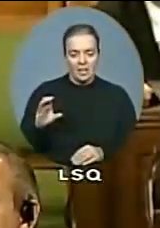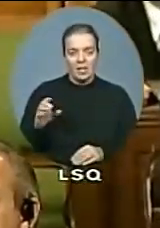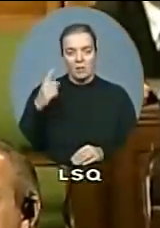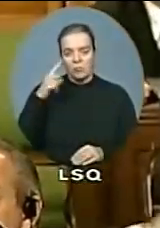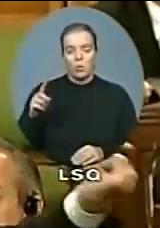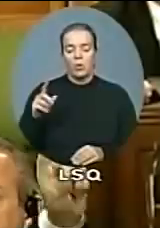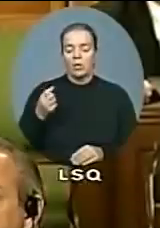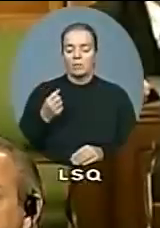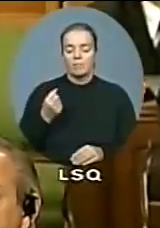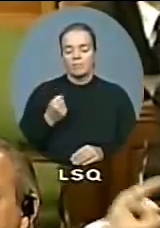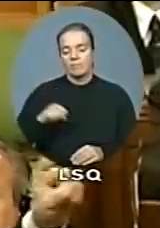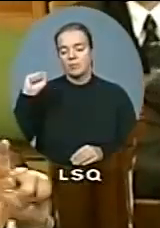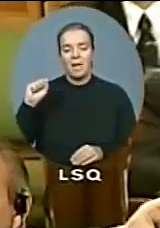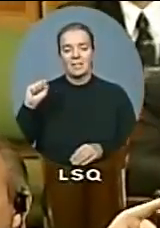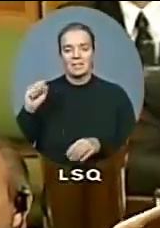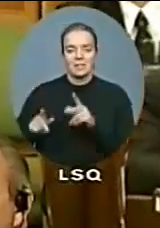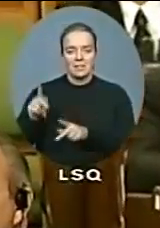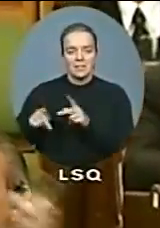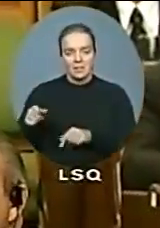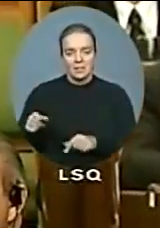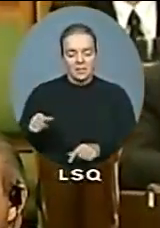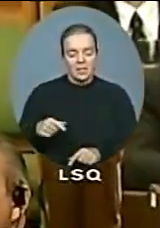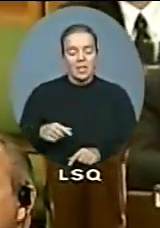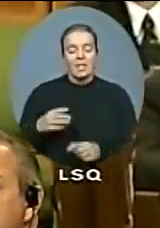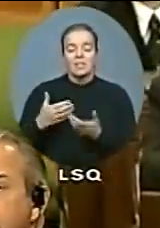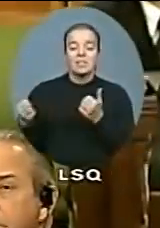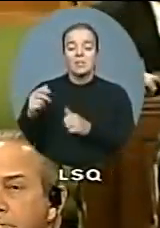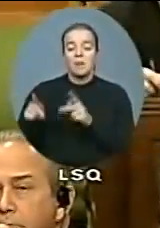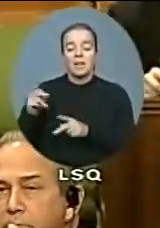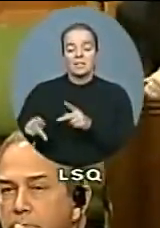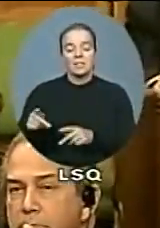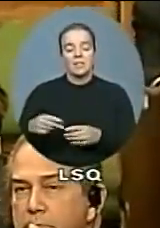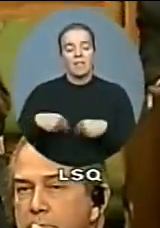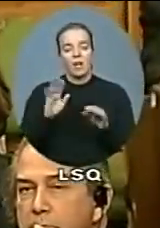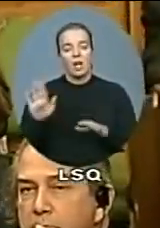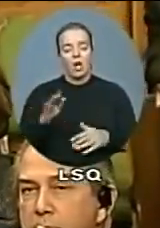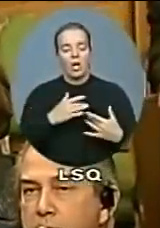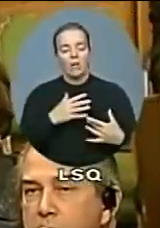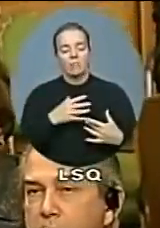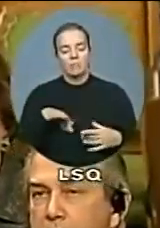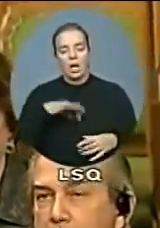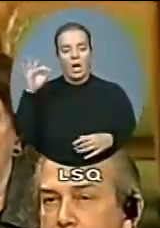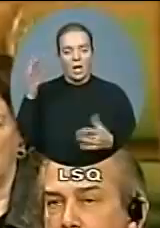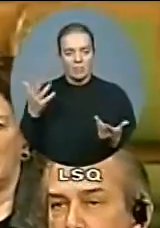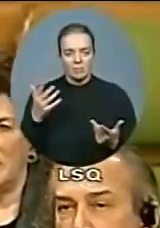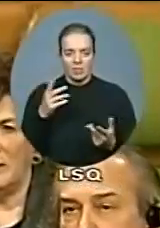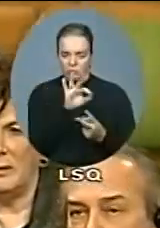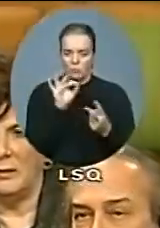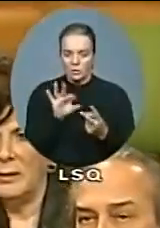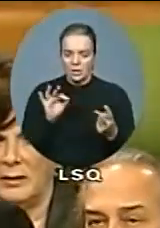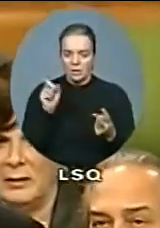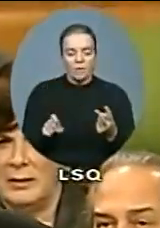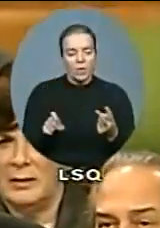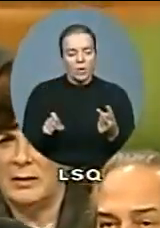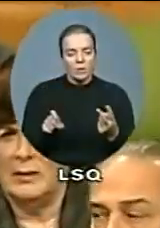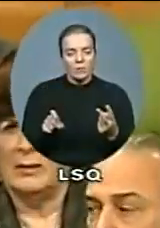saying that the separatists are solding their soul to the Liberals. He needs to choose between these two lies. Canadians are fed up of